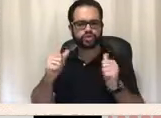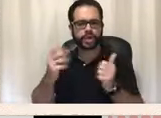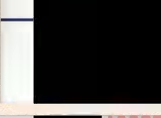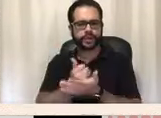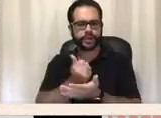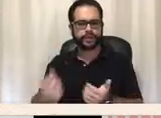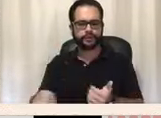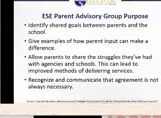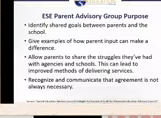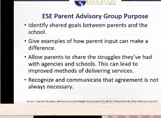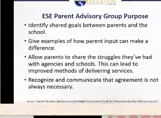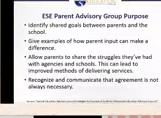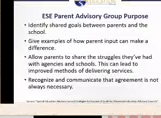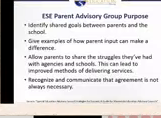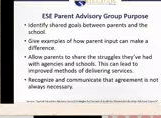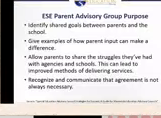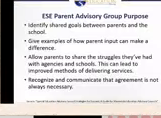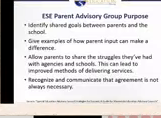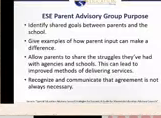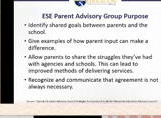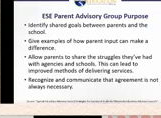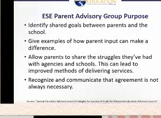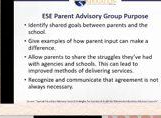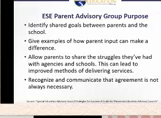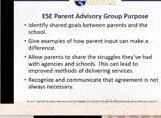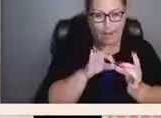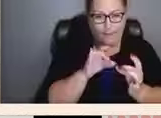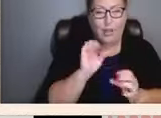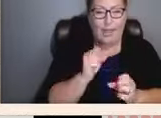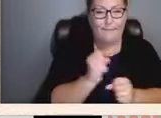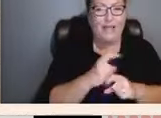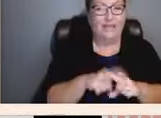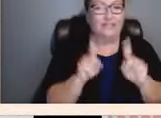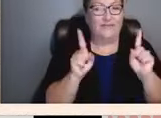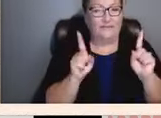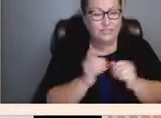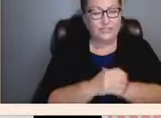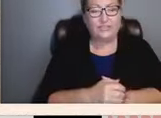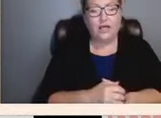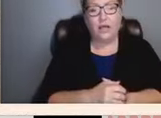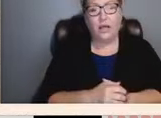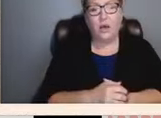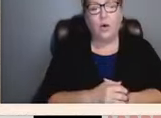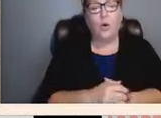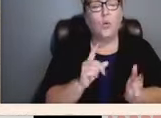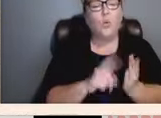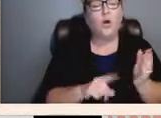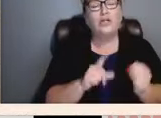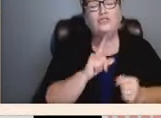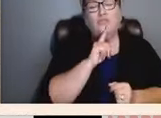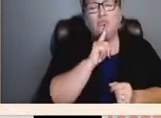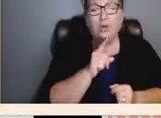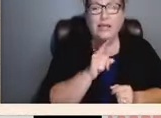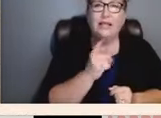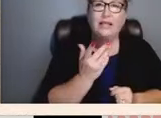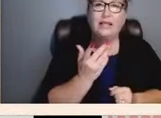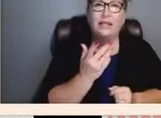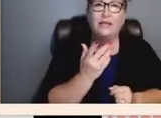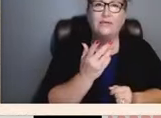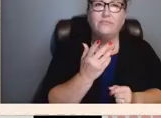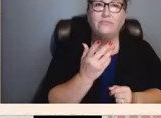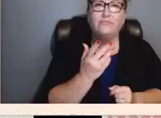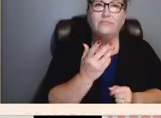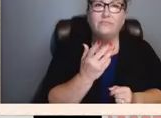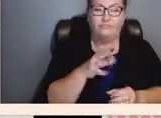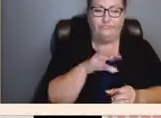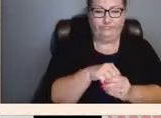Give examples how your input can make a difference. What is really within our circle of influence or